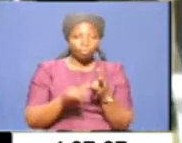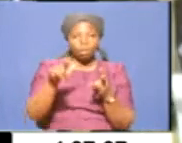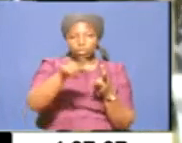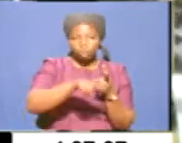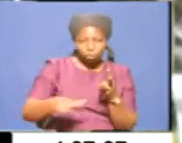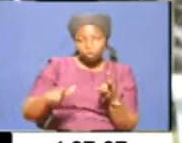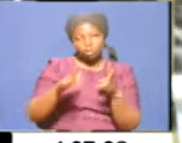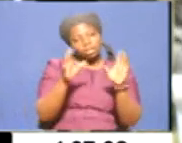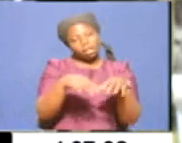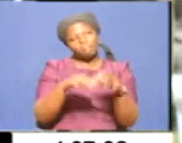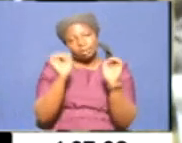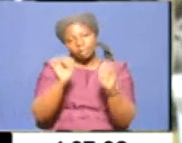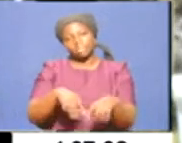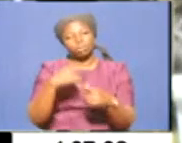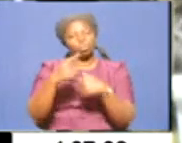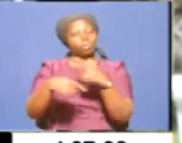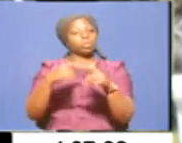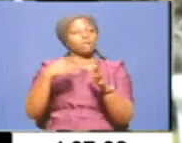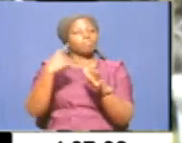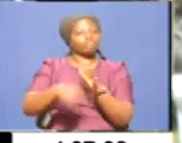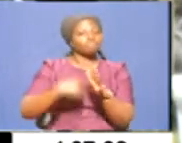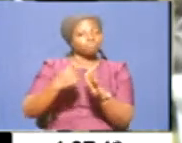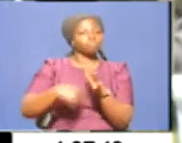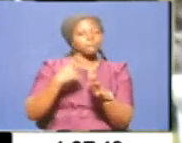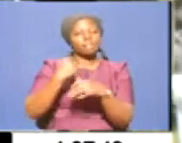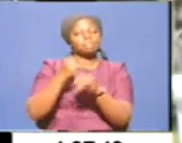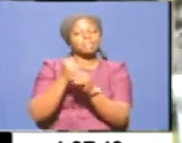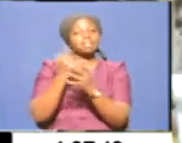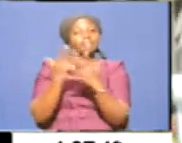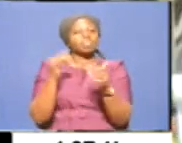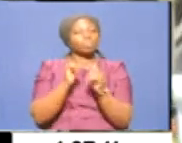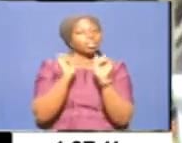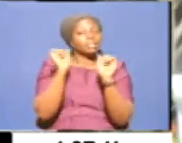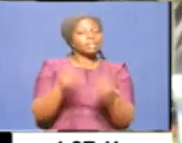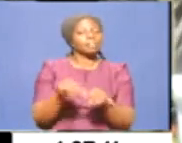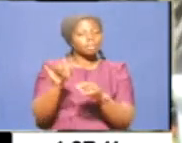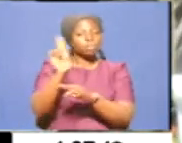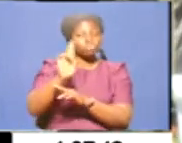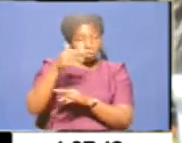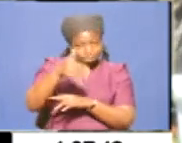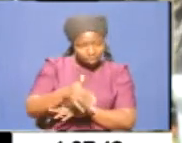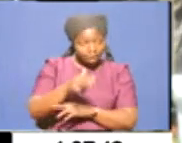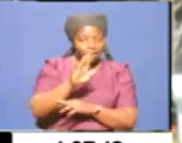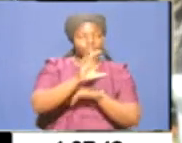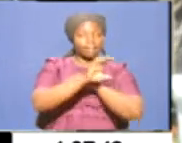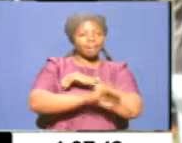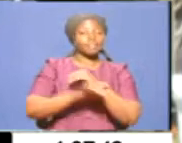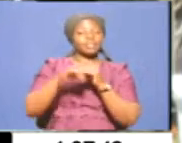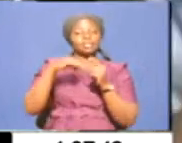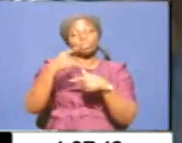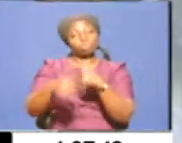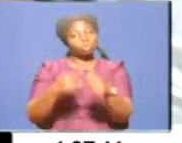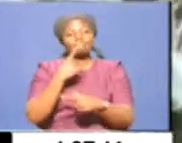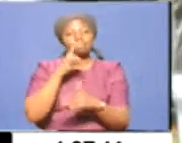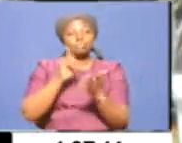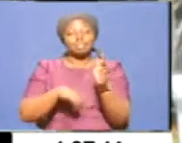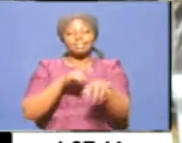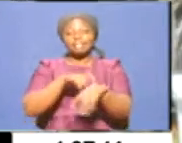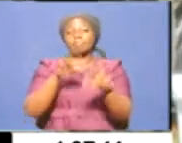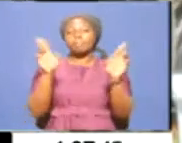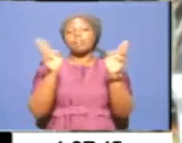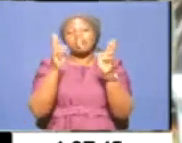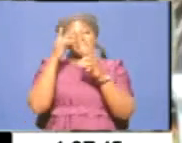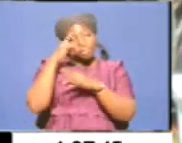continue to manufacture goods that can actually be consumed here in the country. And he goes on to say that it is time to actually